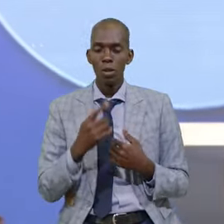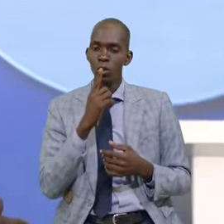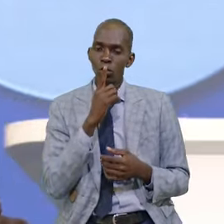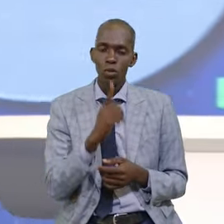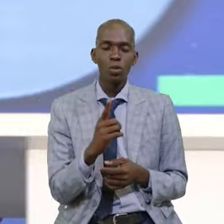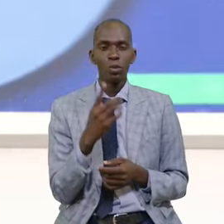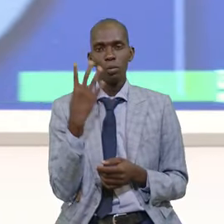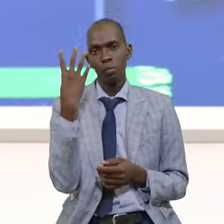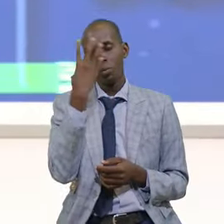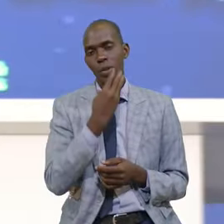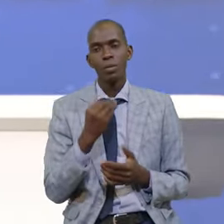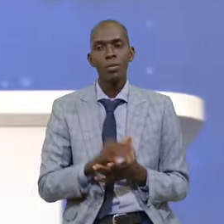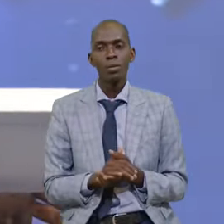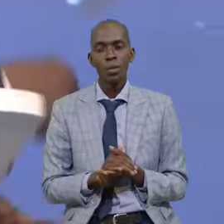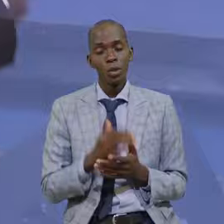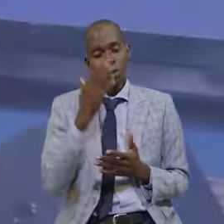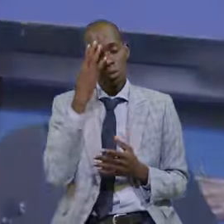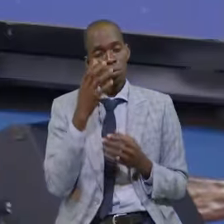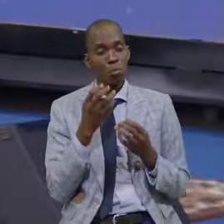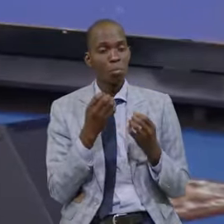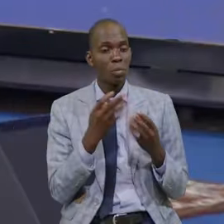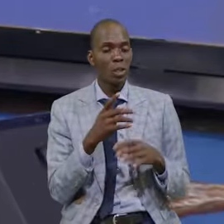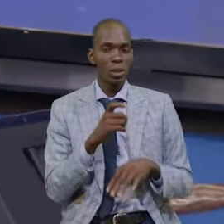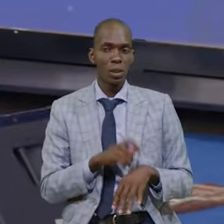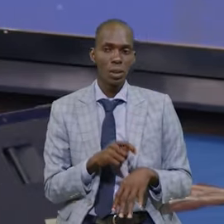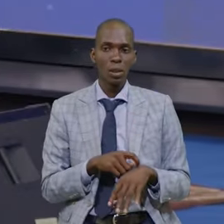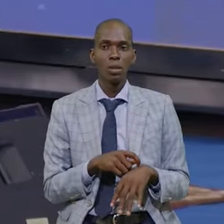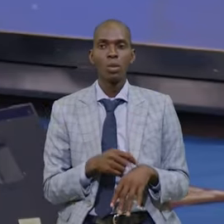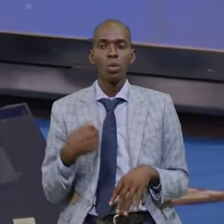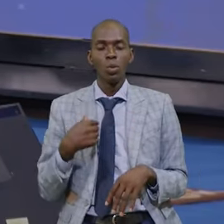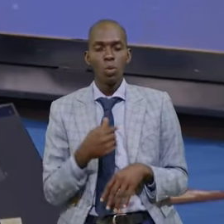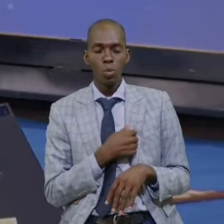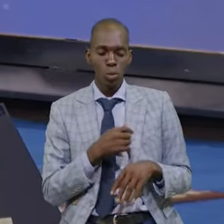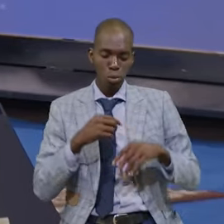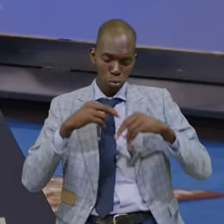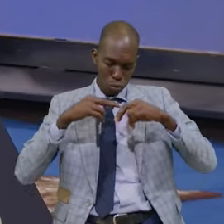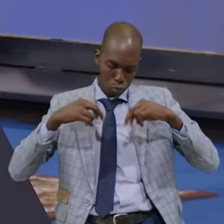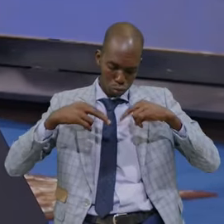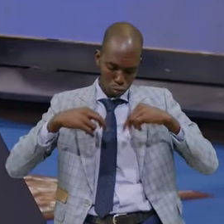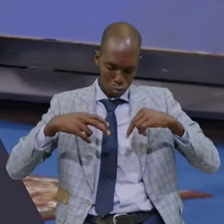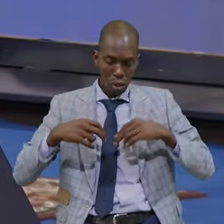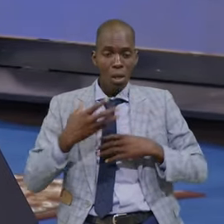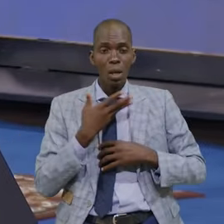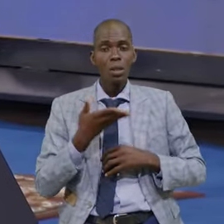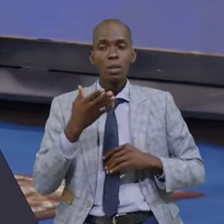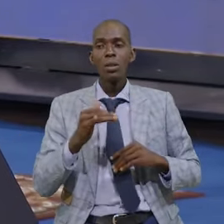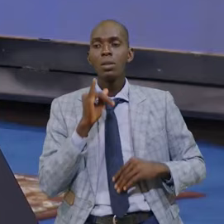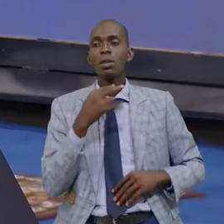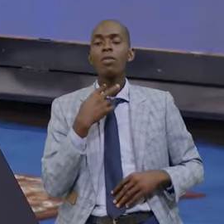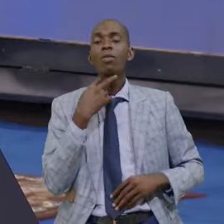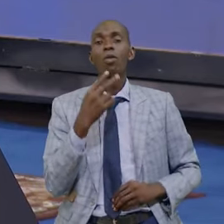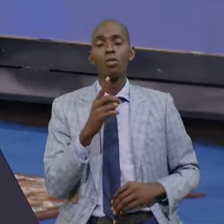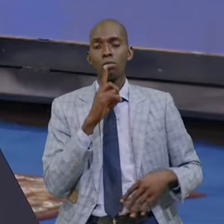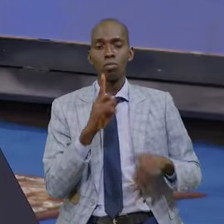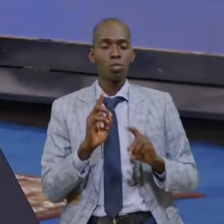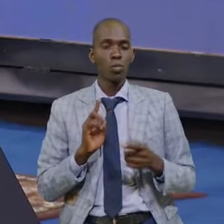You understand? Many times we look inside And as a voice, self-talk. And he's talking